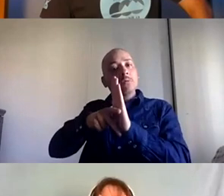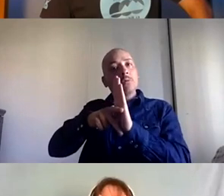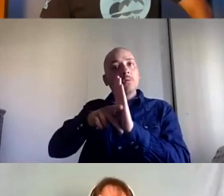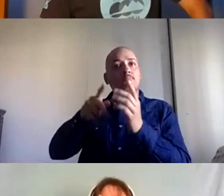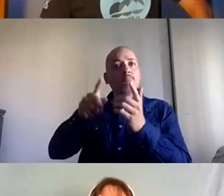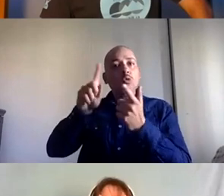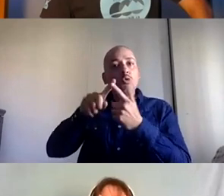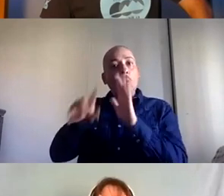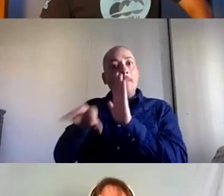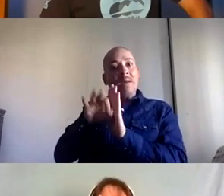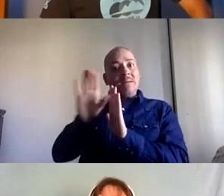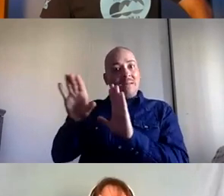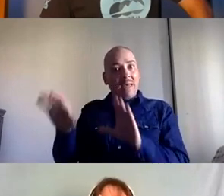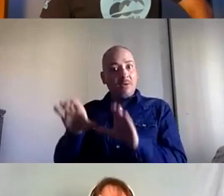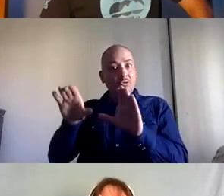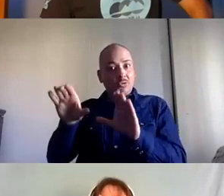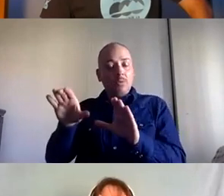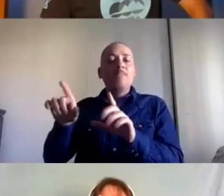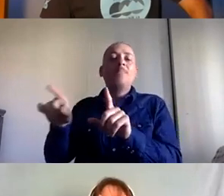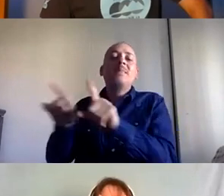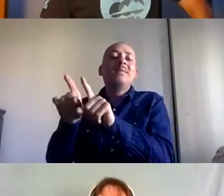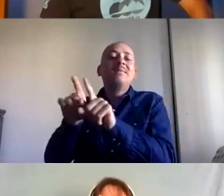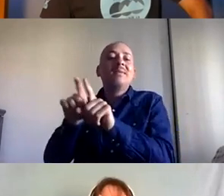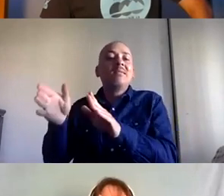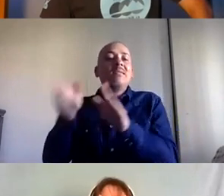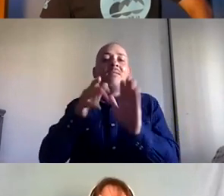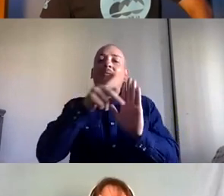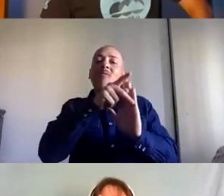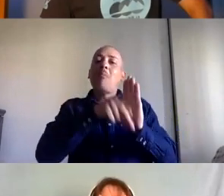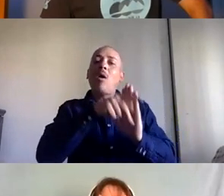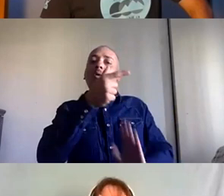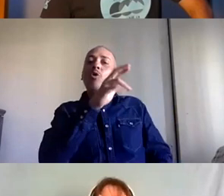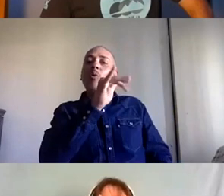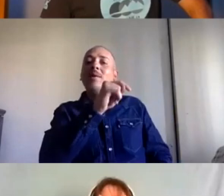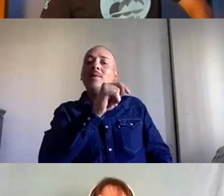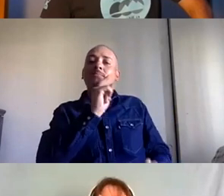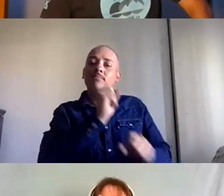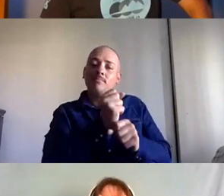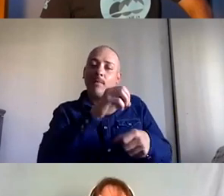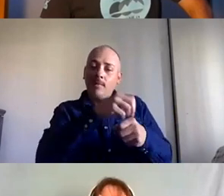pick its action. And the same thing goes with policy gradients, hence it's in the name.